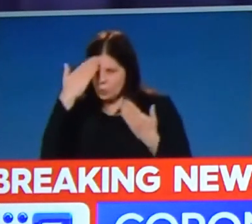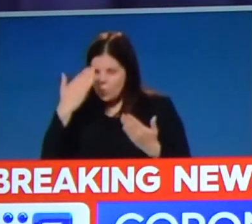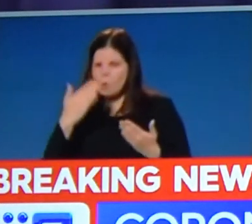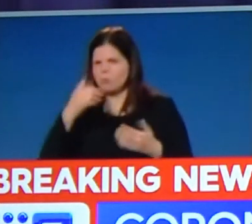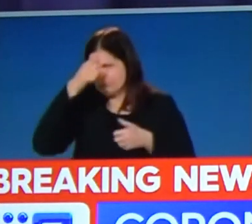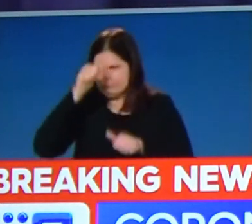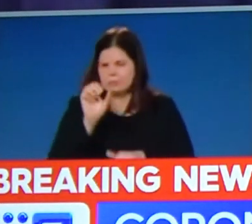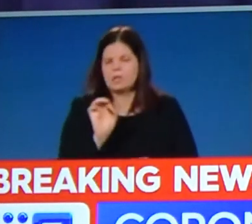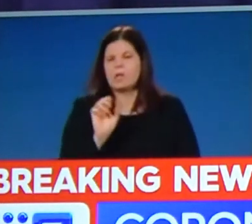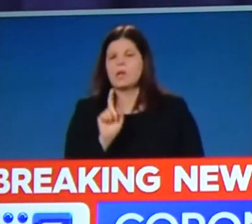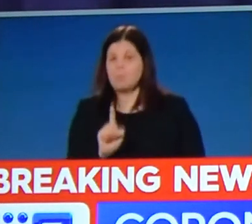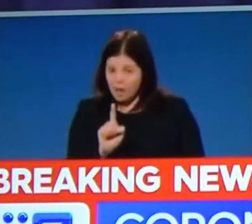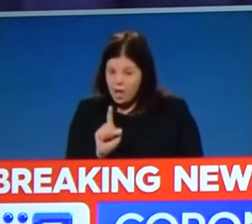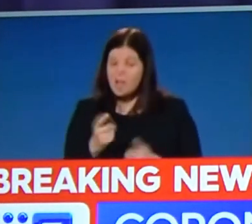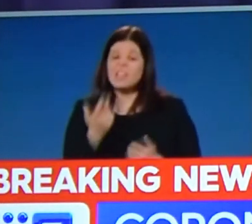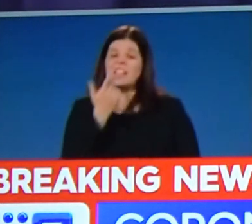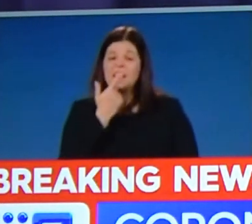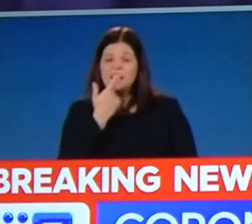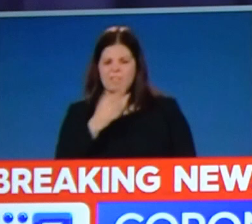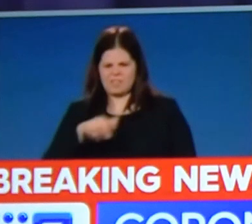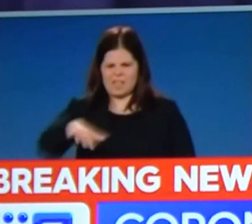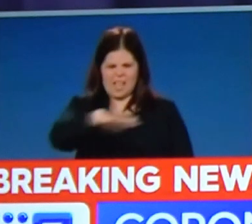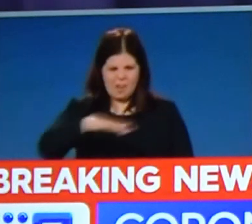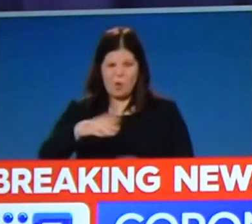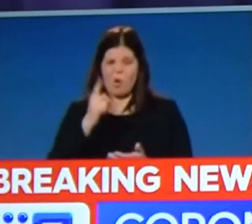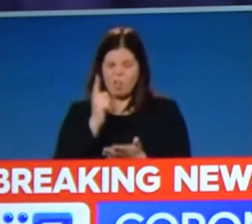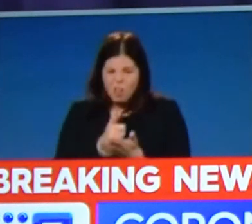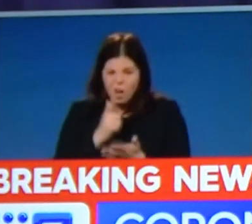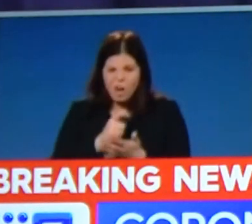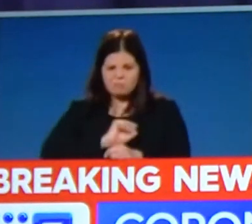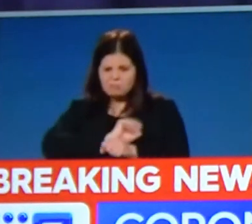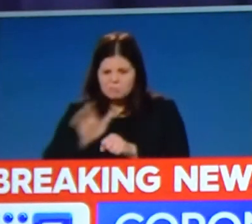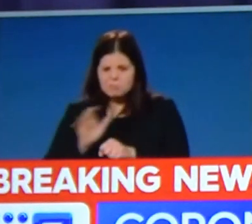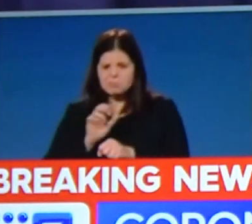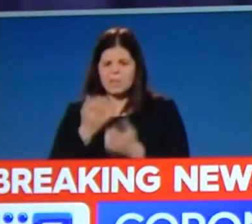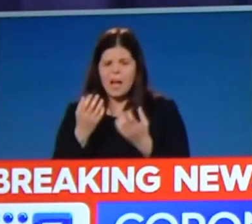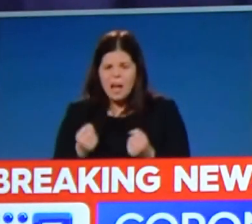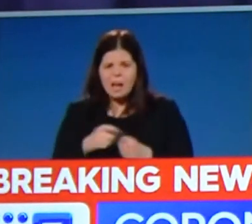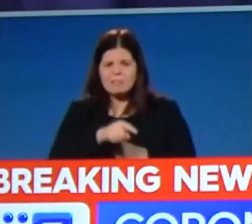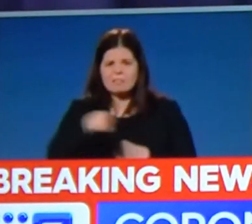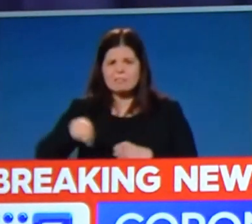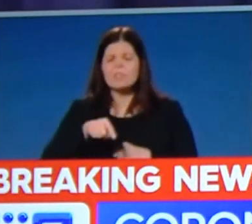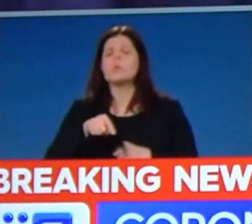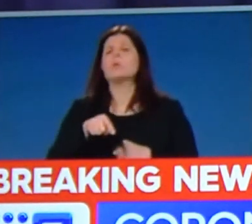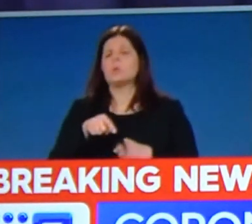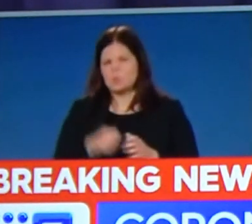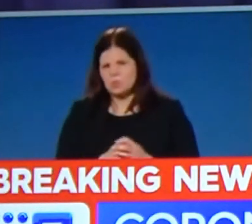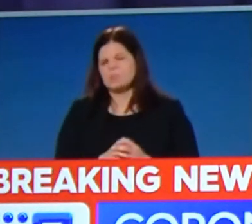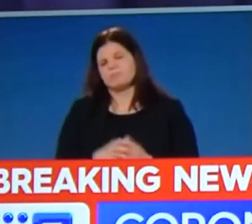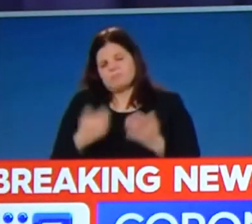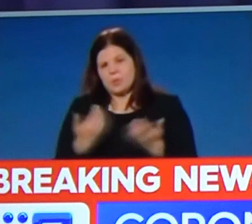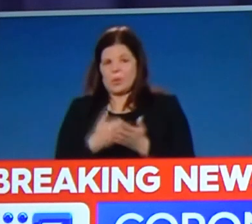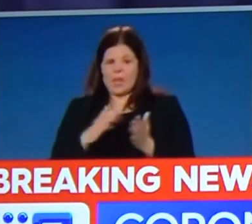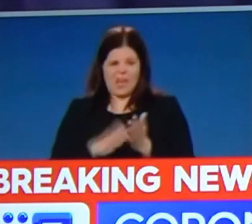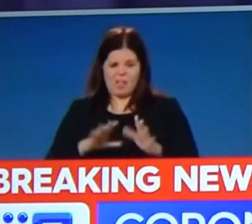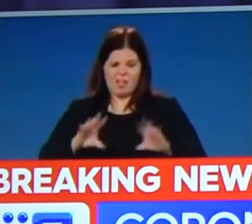in reserve, that if you have a very localised but growing community outbreaks, one of the mechanisms to stop that